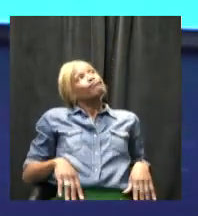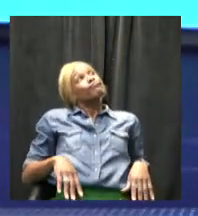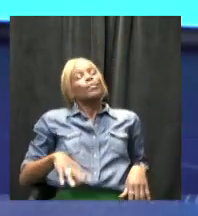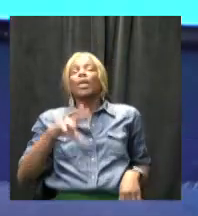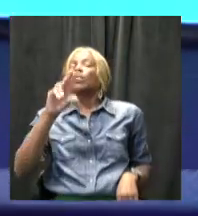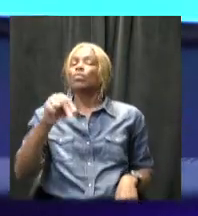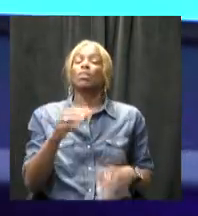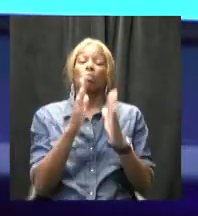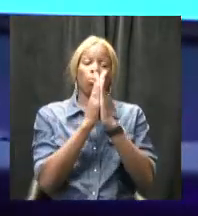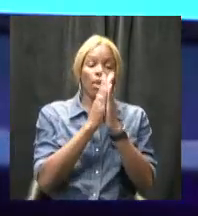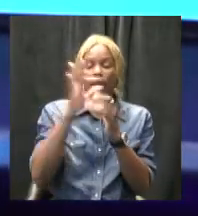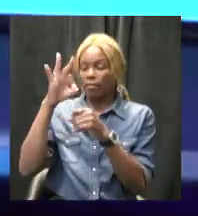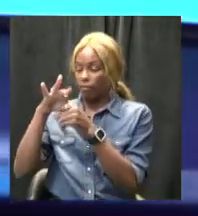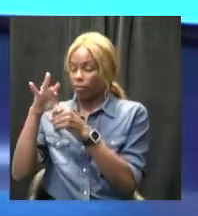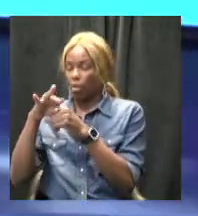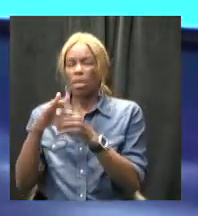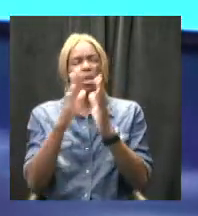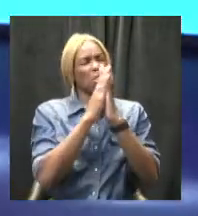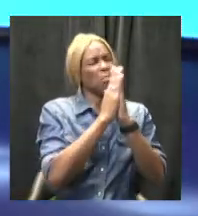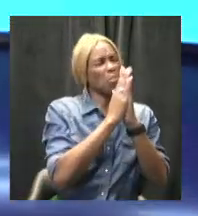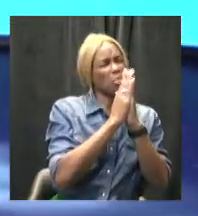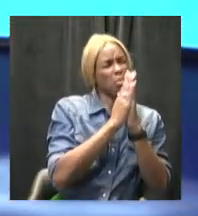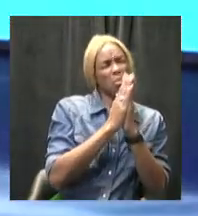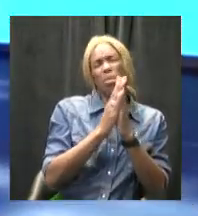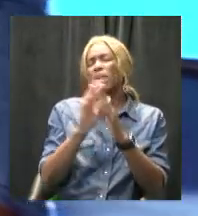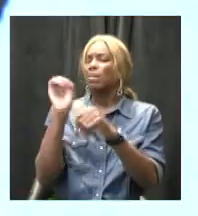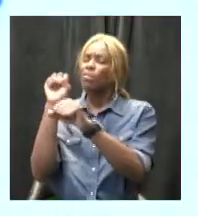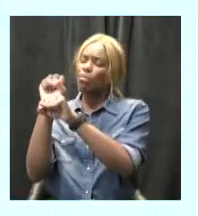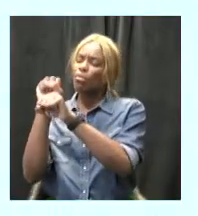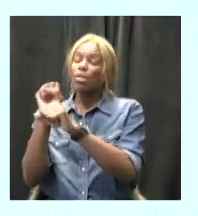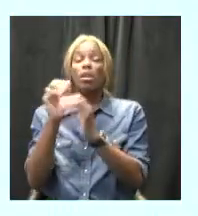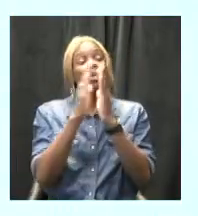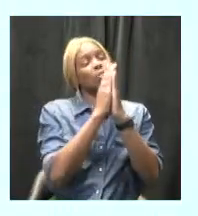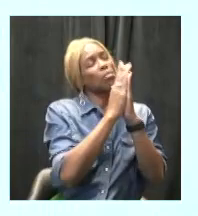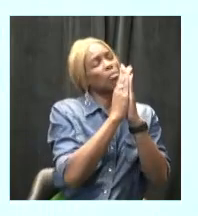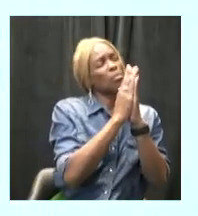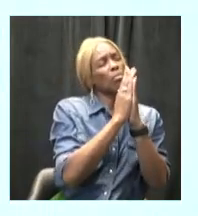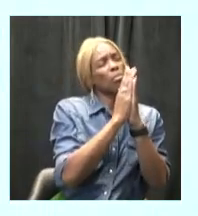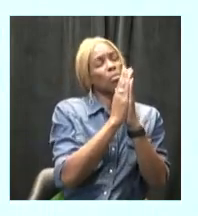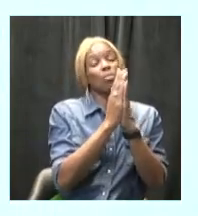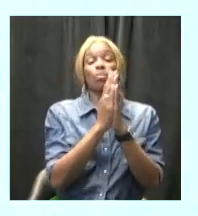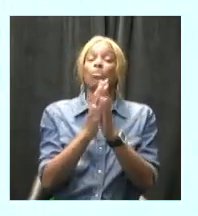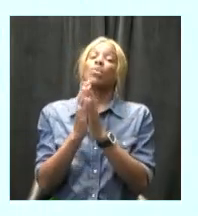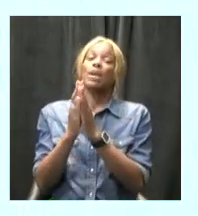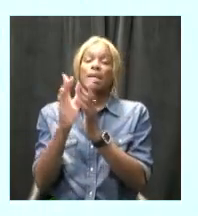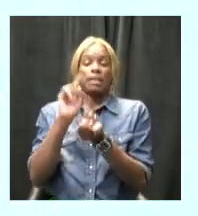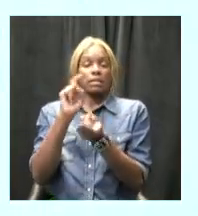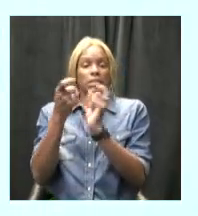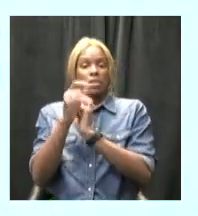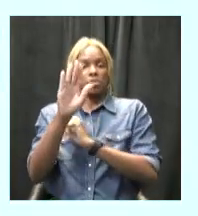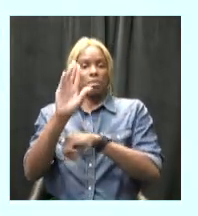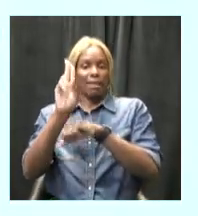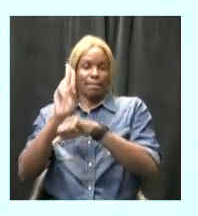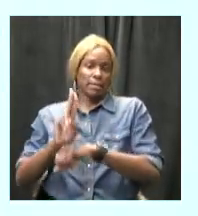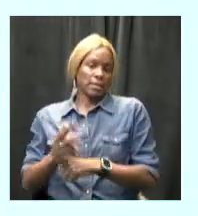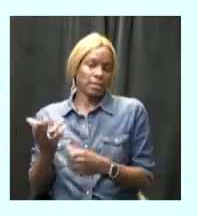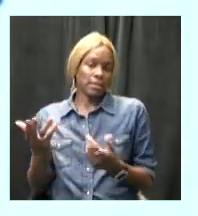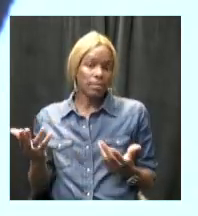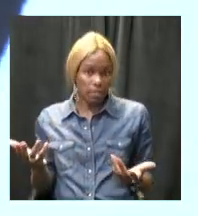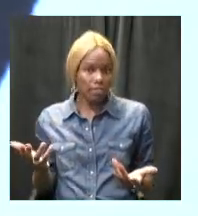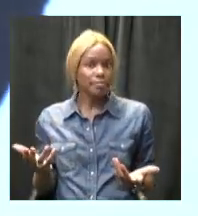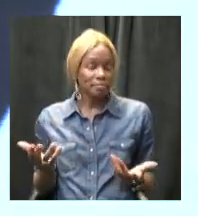go vote. You got to pray and put some legislation. You got to pray and change your own habits.